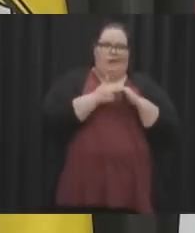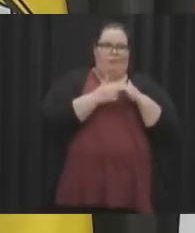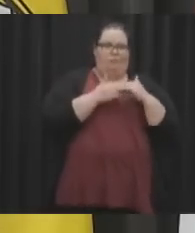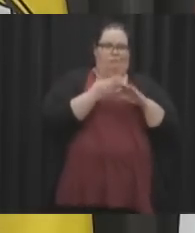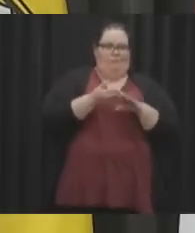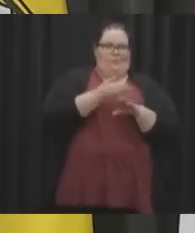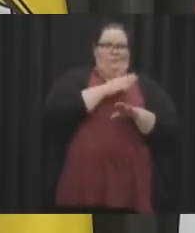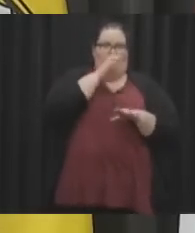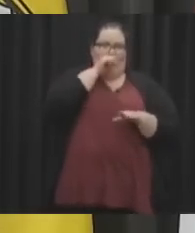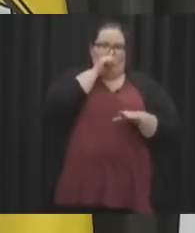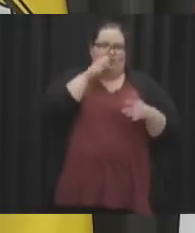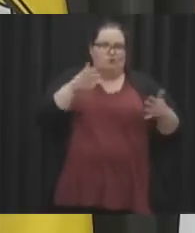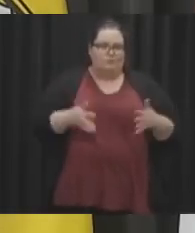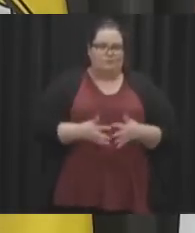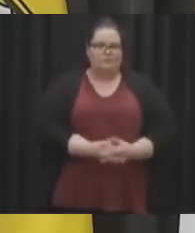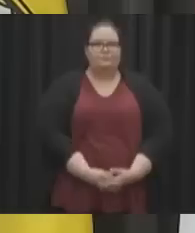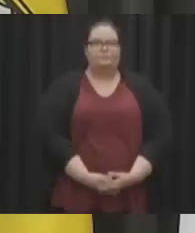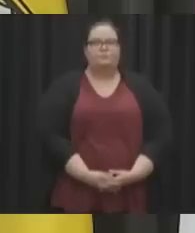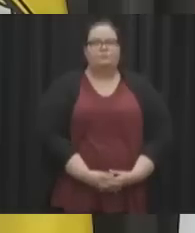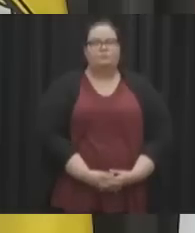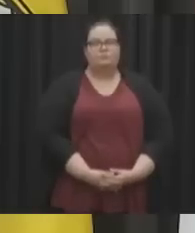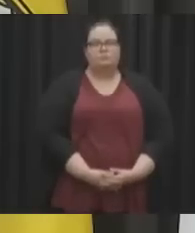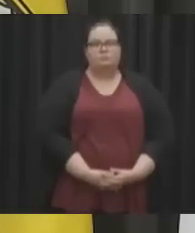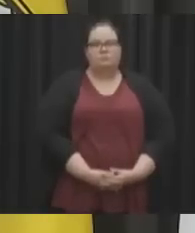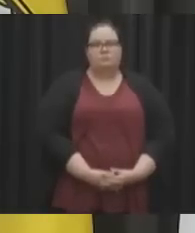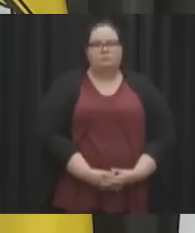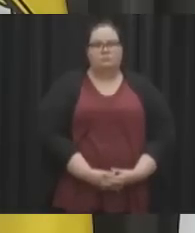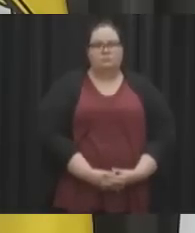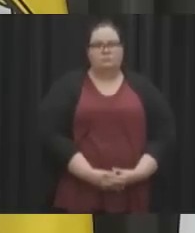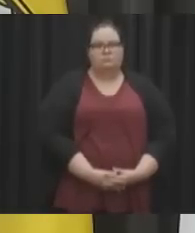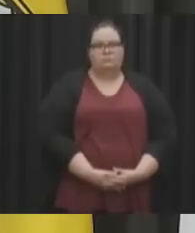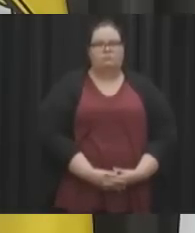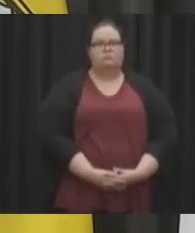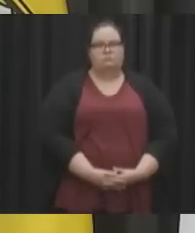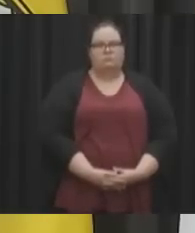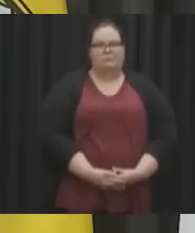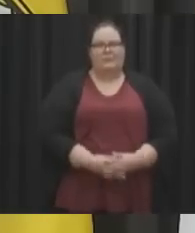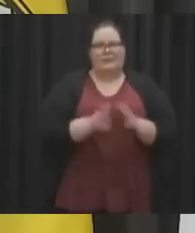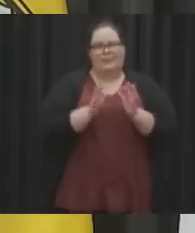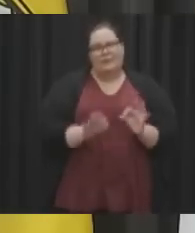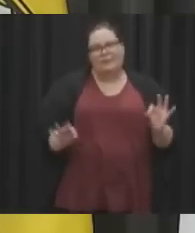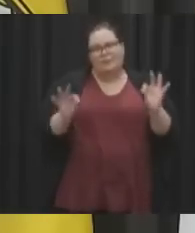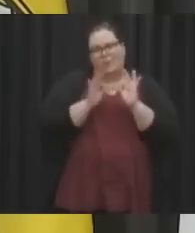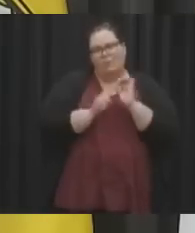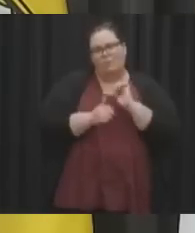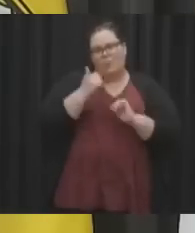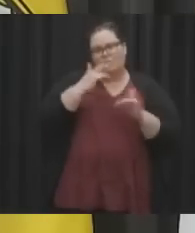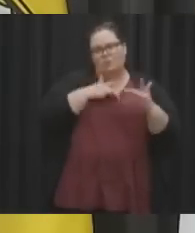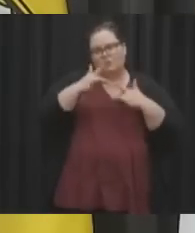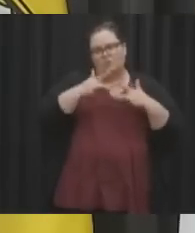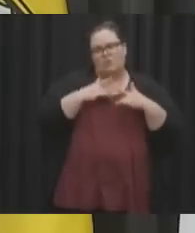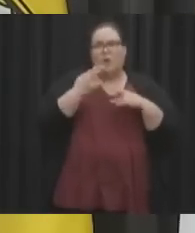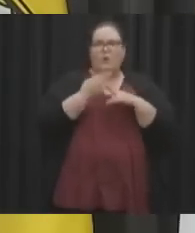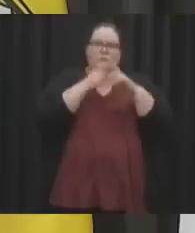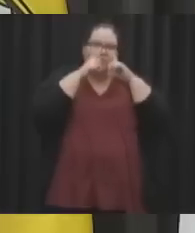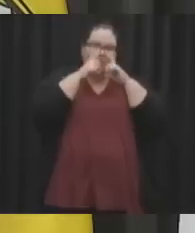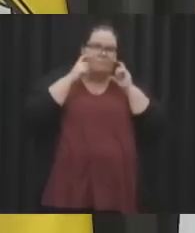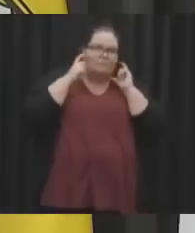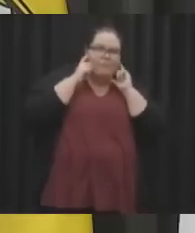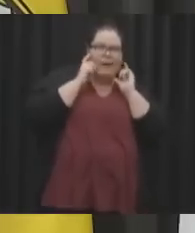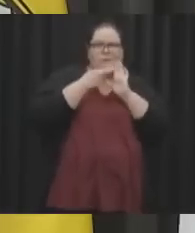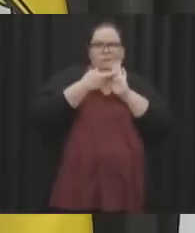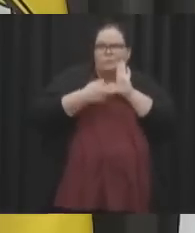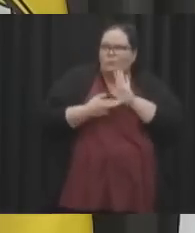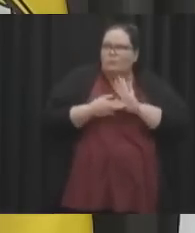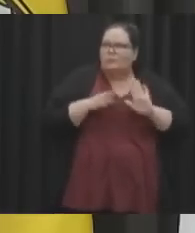province decide that we're going to take the necessary public health measures to stamp out COVID-19. And we're doing this so